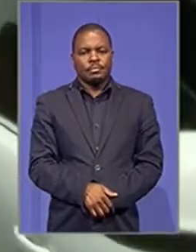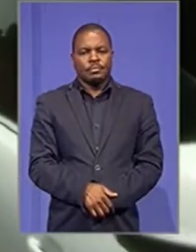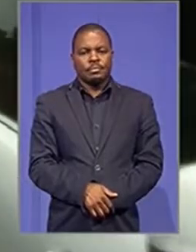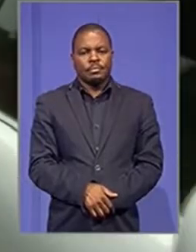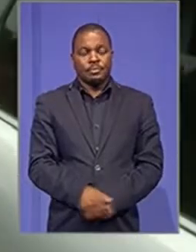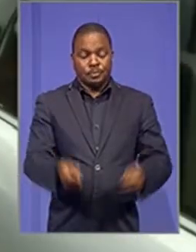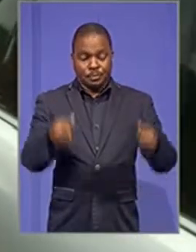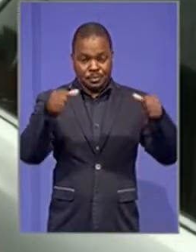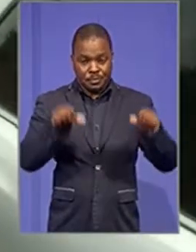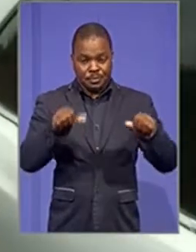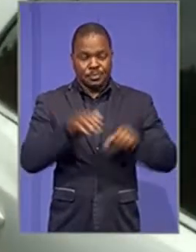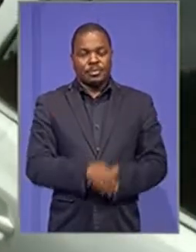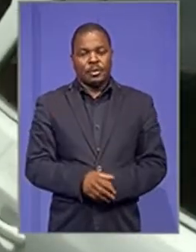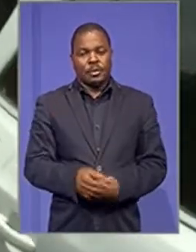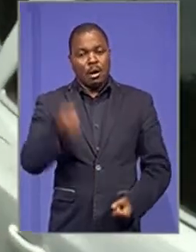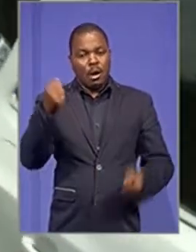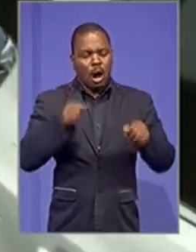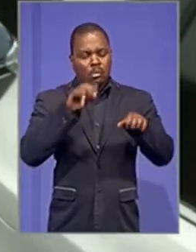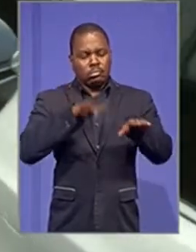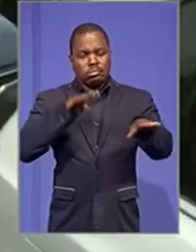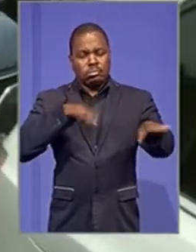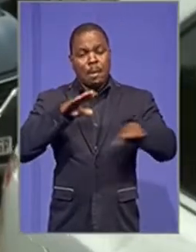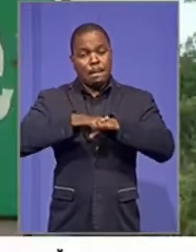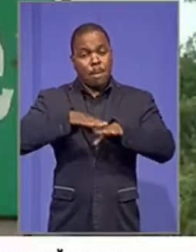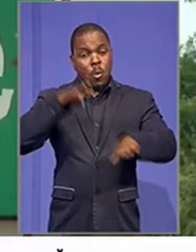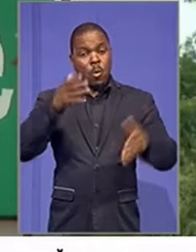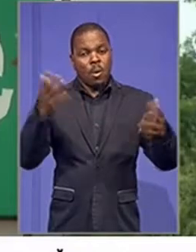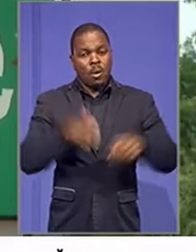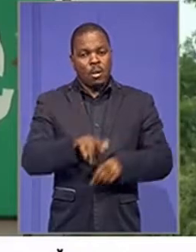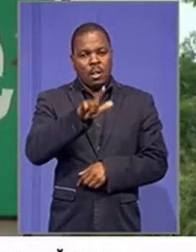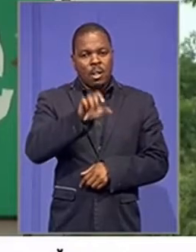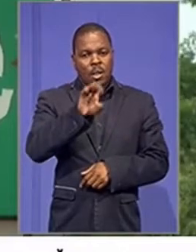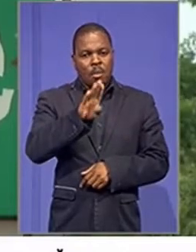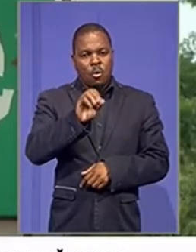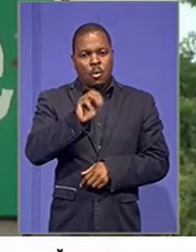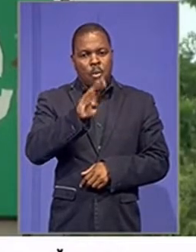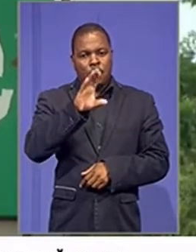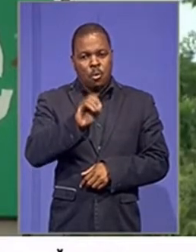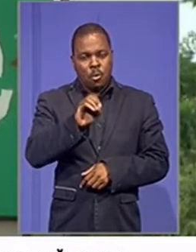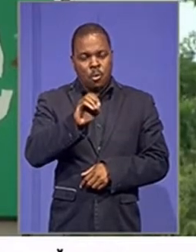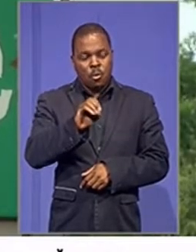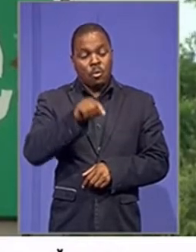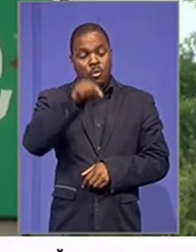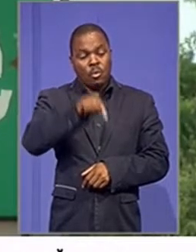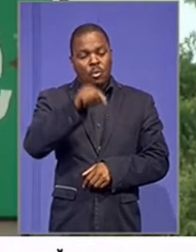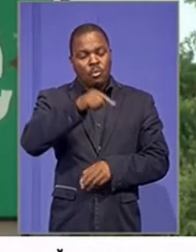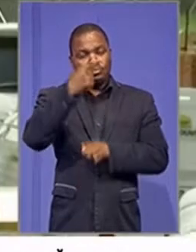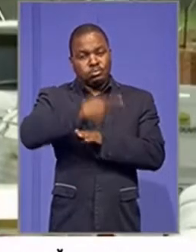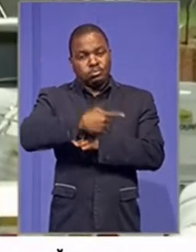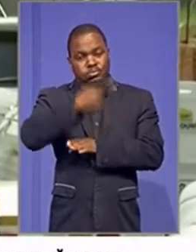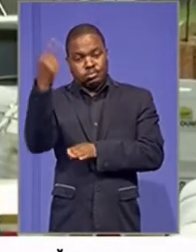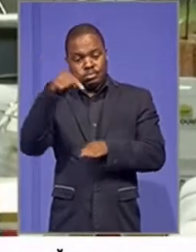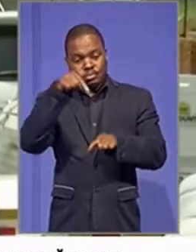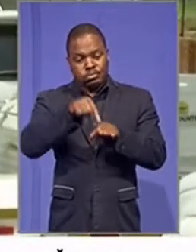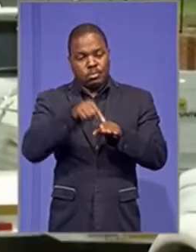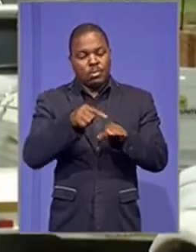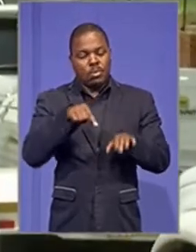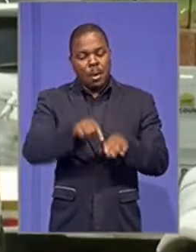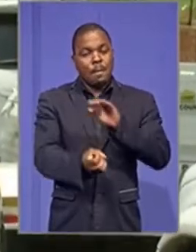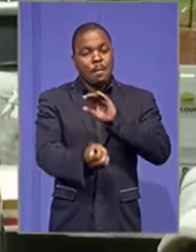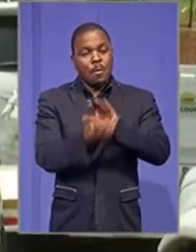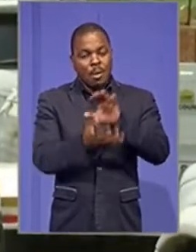re sa le mo moela wa sephethephethe o goletše godimo mollwaneng wa Lepompo go tsena ka Komati Port e le go mollwane wo o kopanyago province